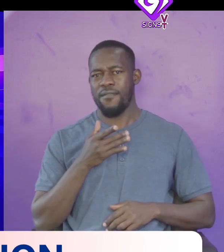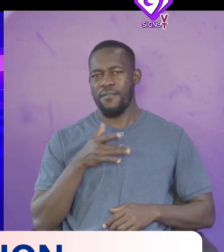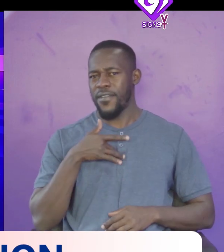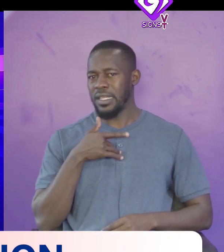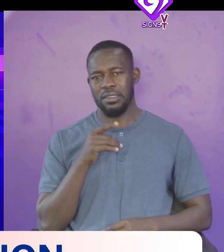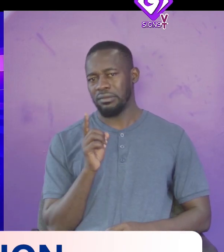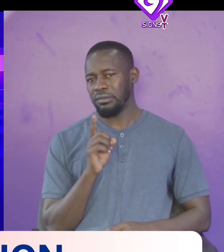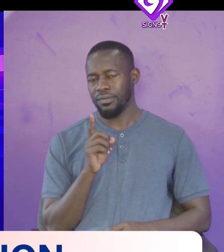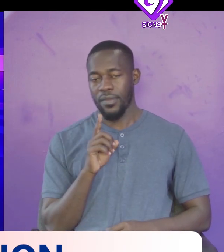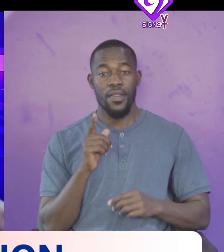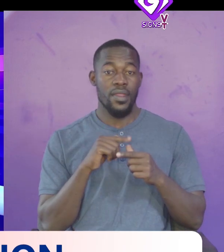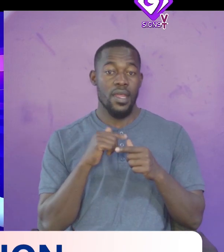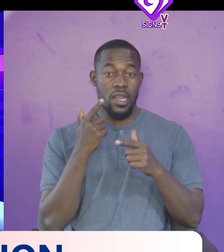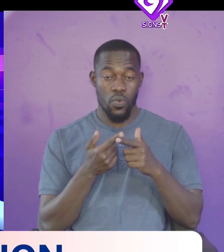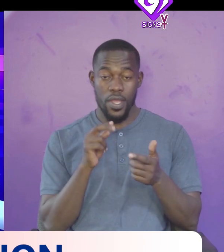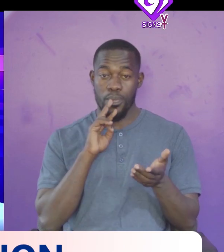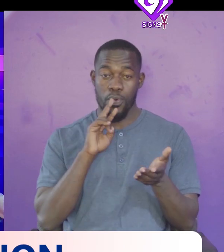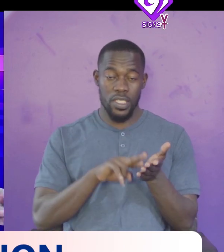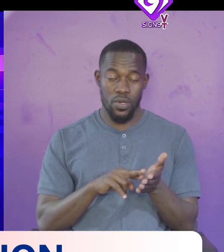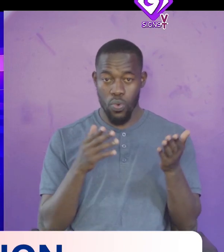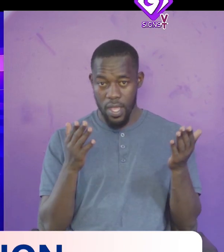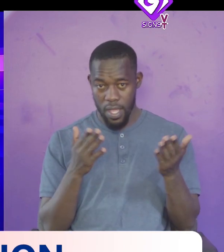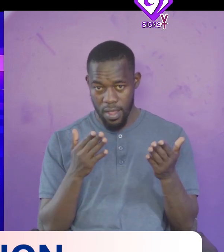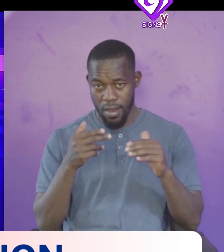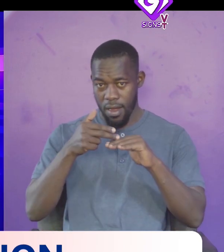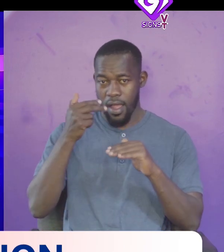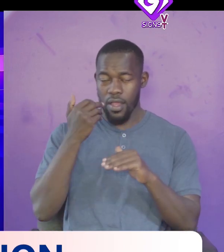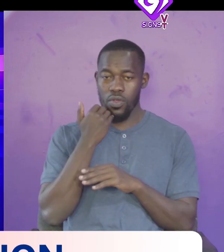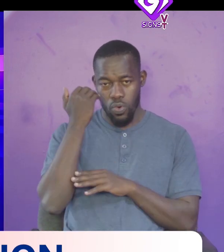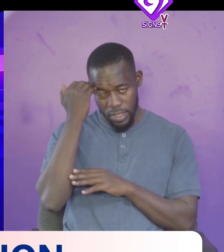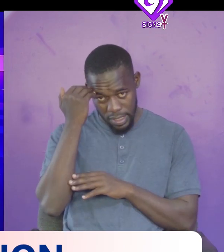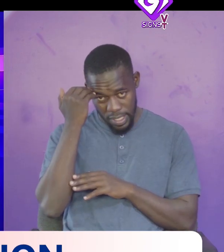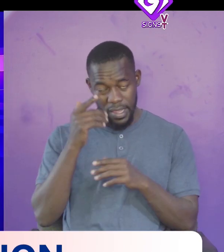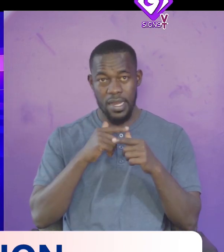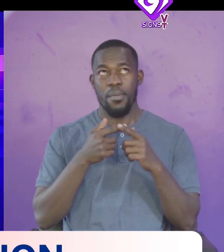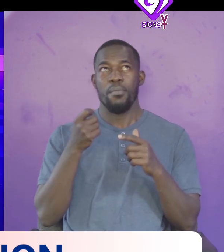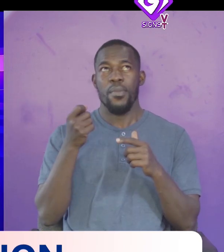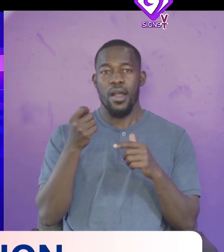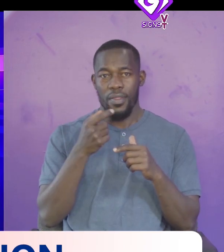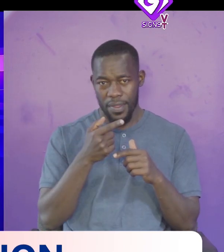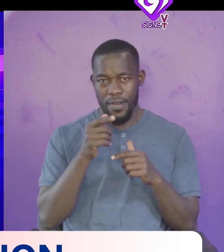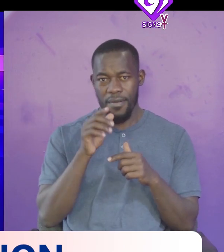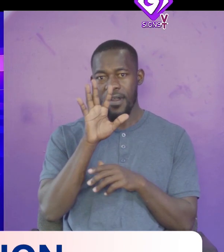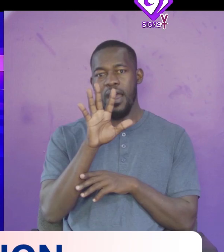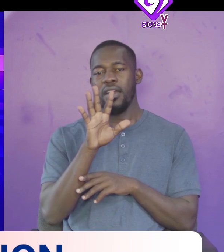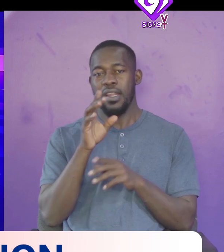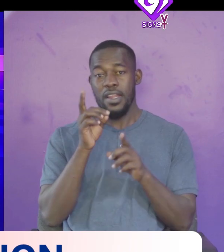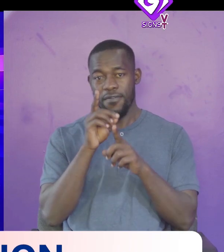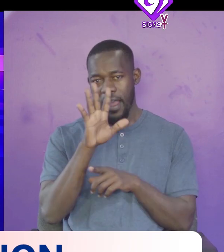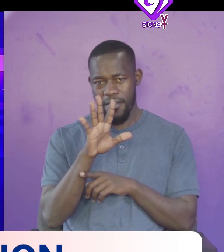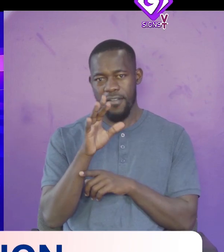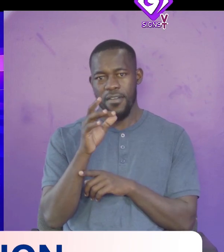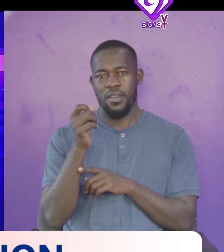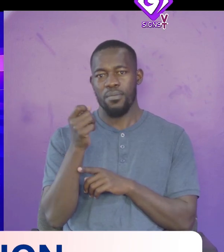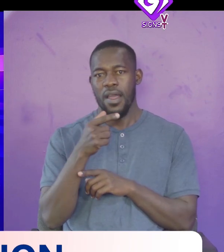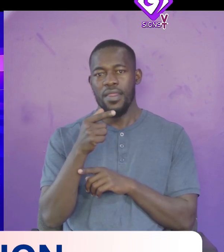of 2022. Okay. Court of High Court, and by 5th of July, the matter a judgment